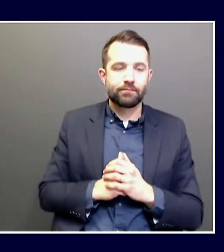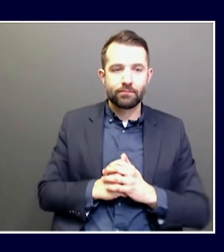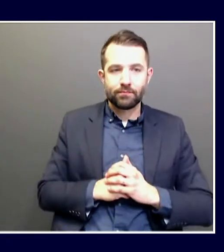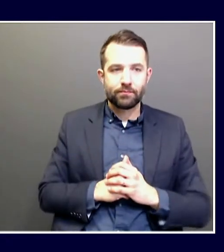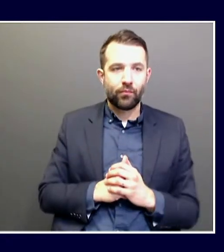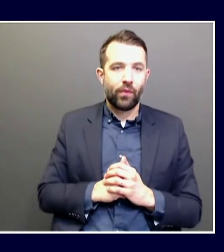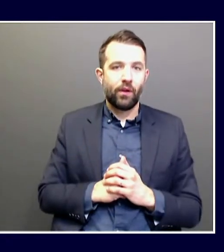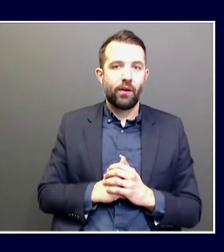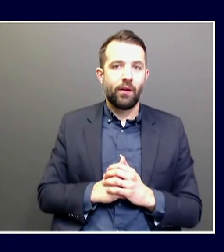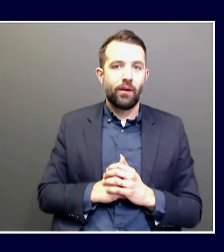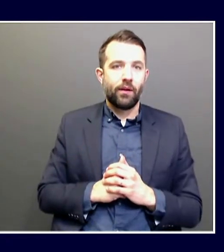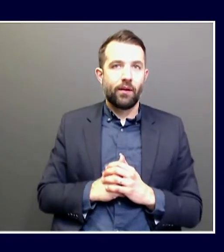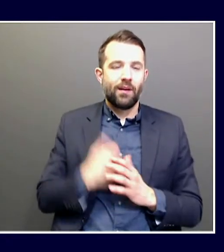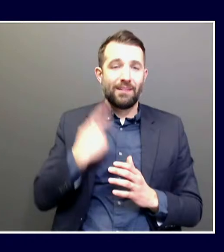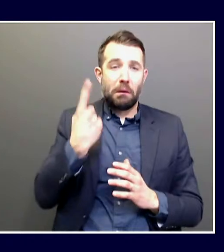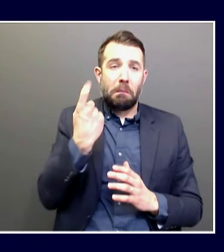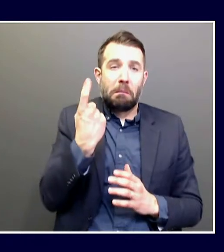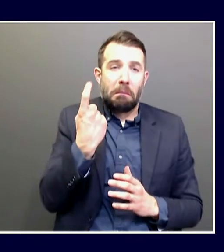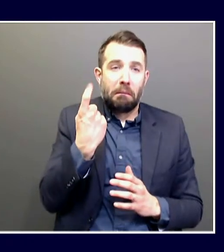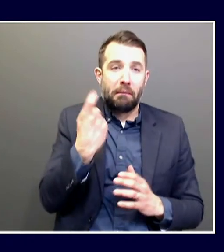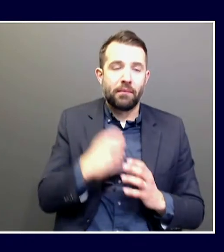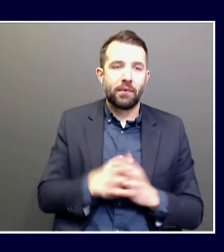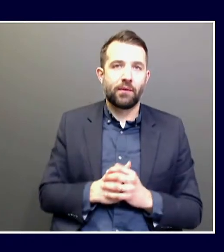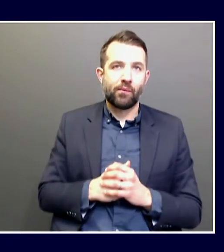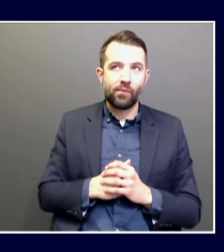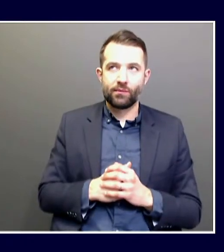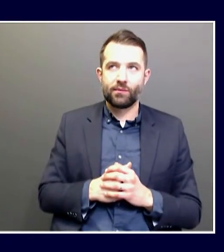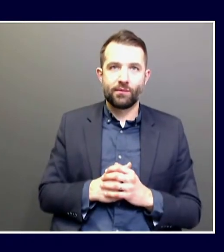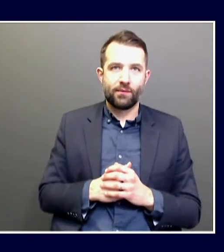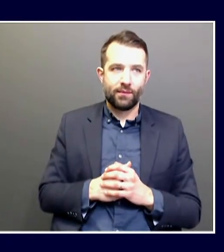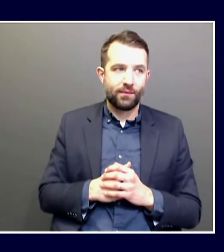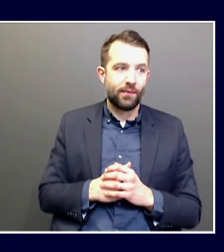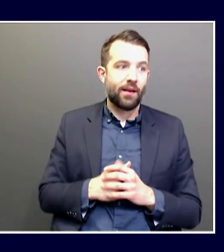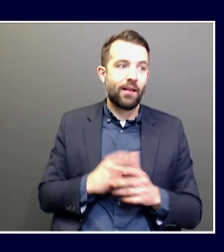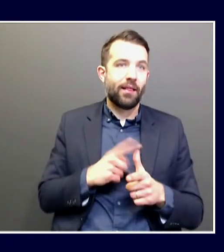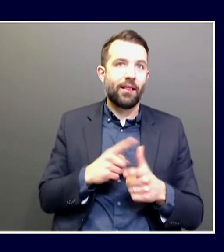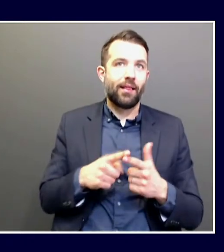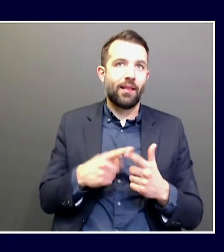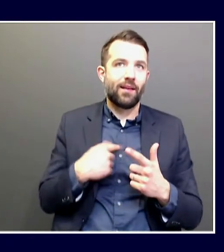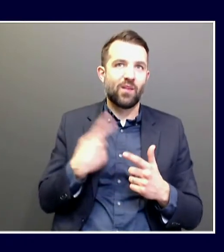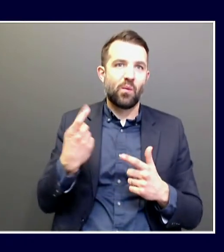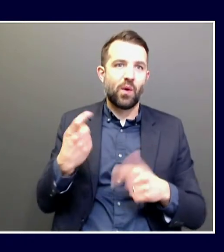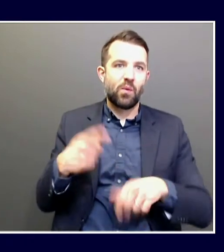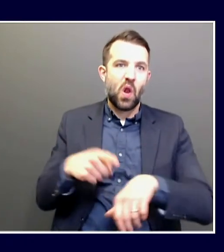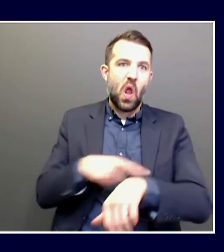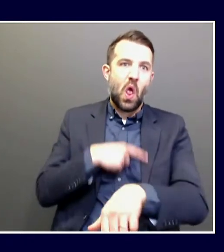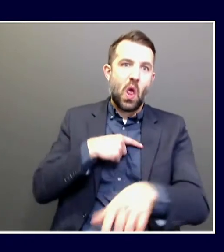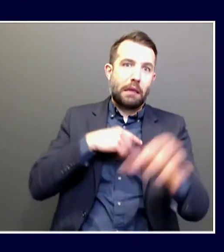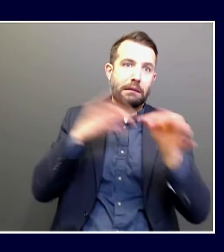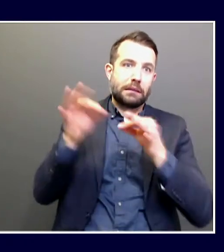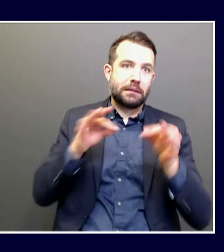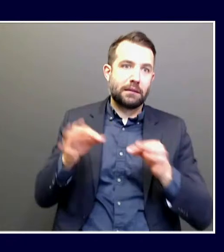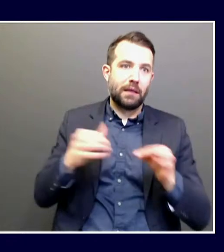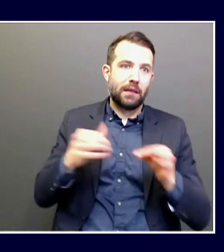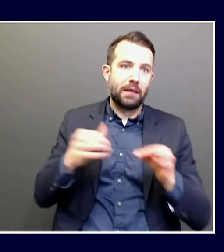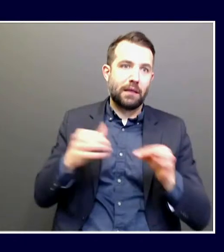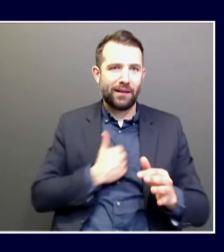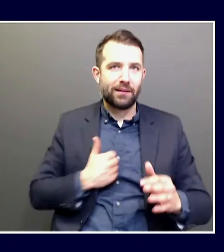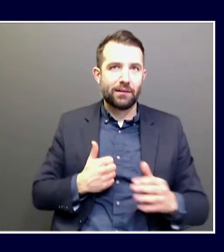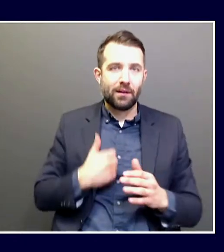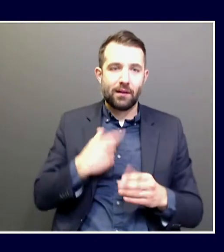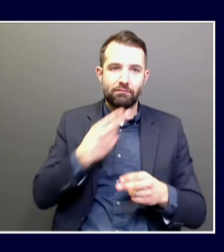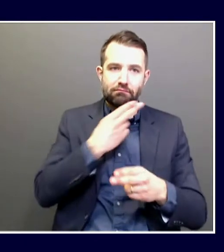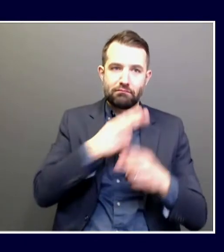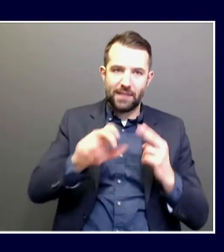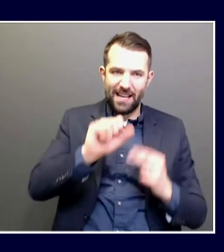One more that I hope will be quick, and then one that may need a little bit more explanation. And this one is, I think, probably more for Commissioner Lambrou,